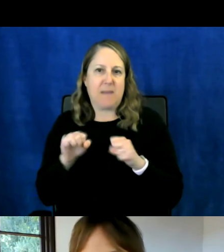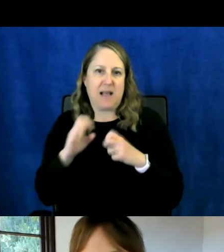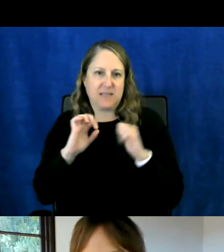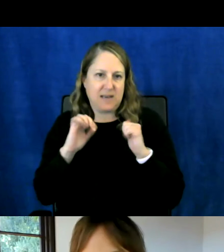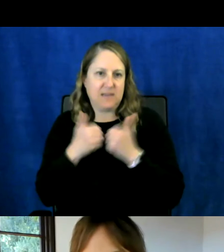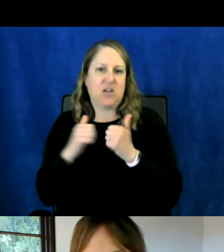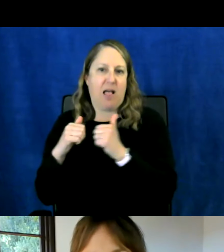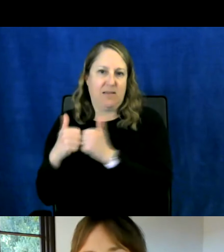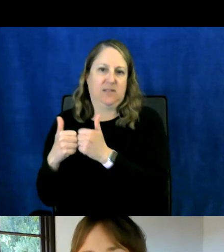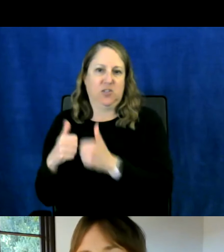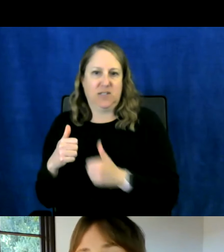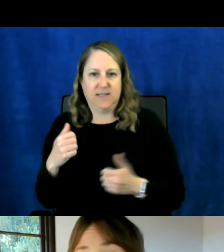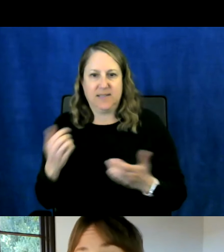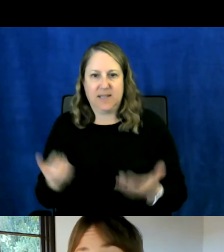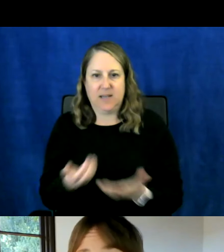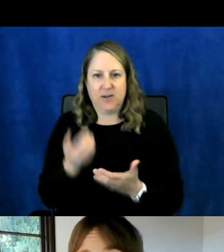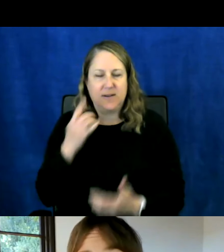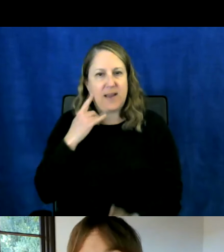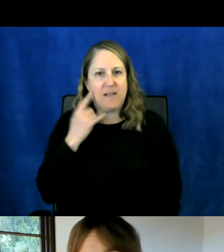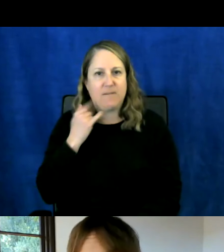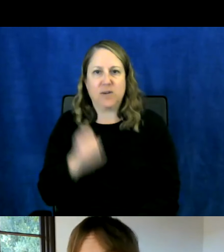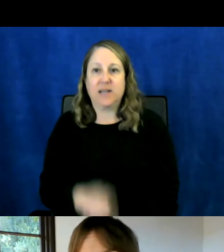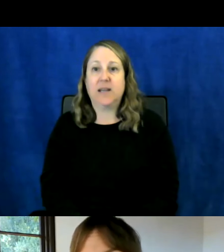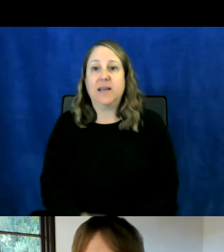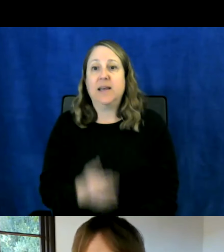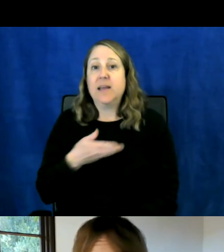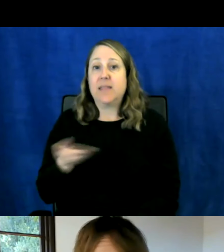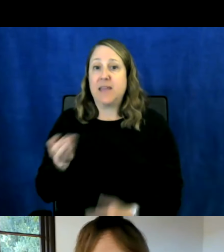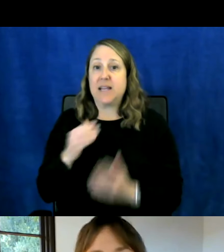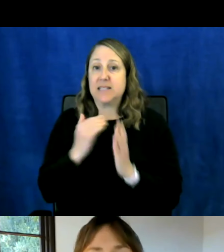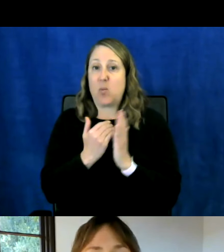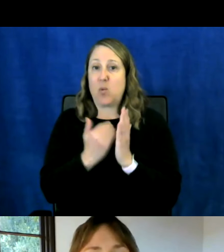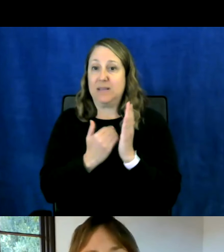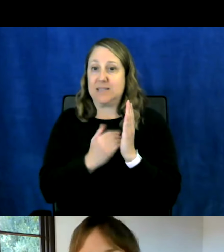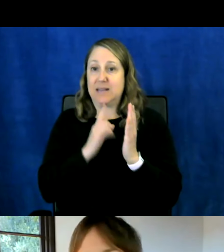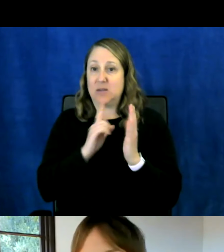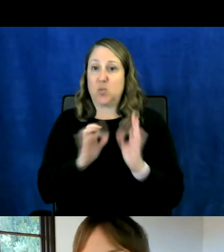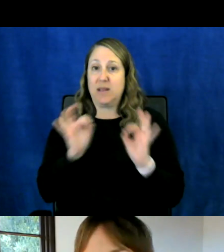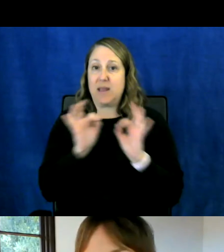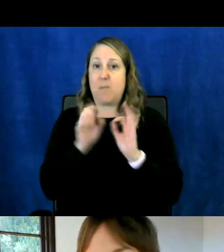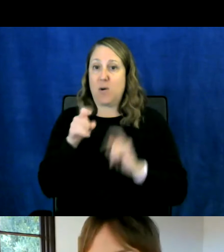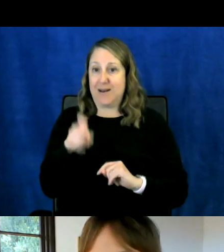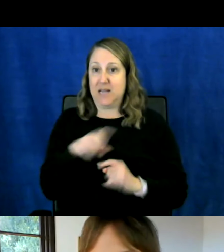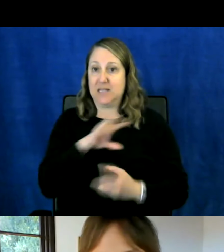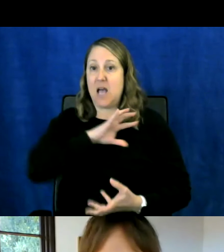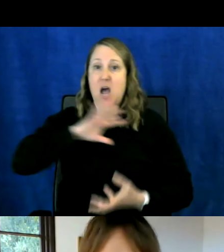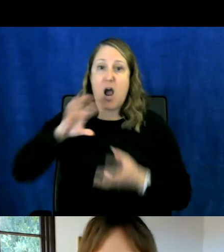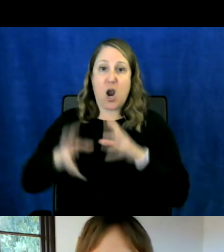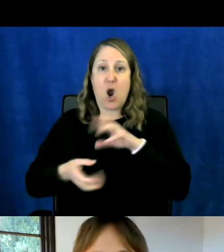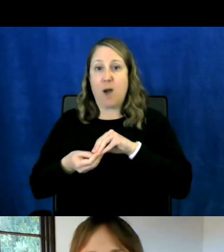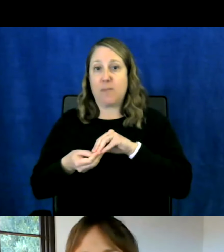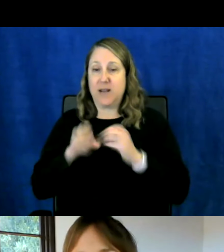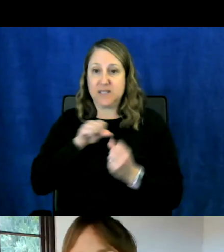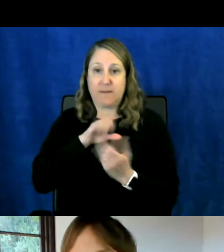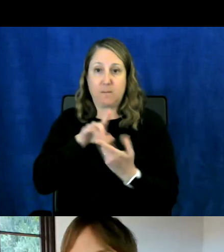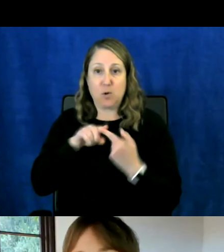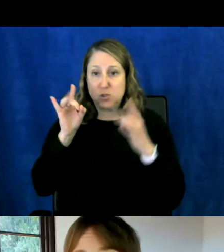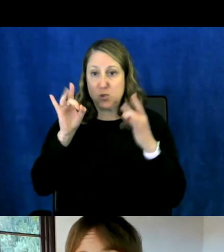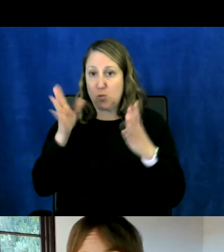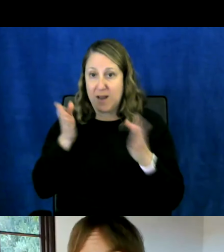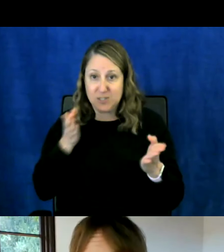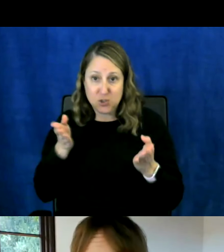here in California. And the things that were lifted up as really important needs were comprehensive approach to crisis services,